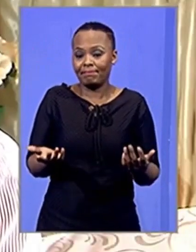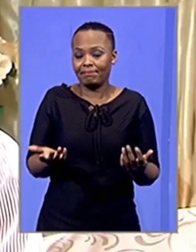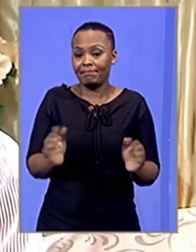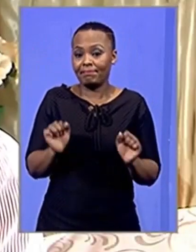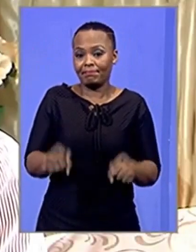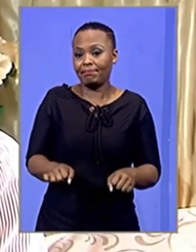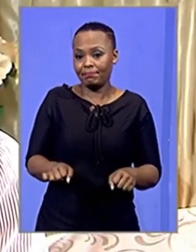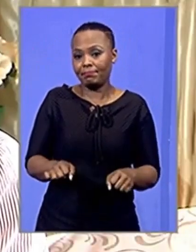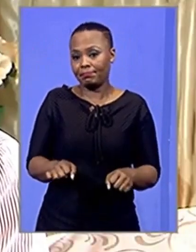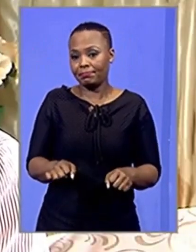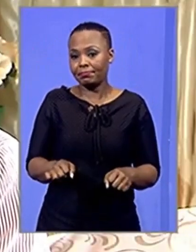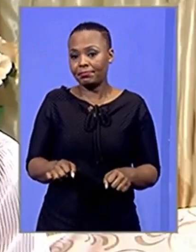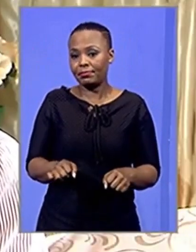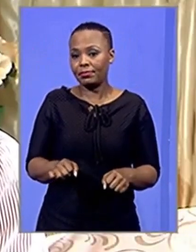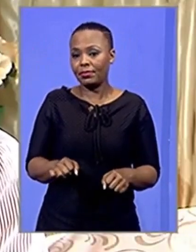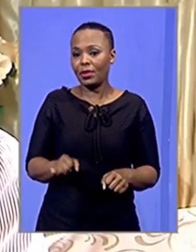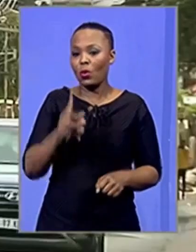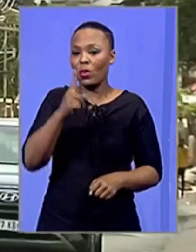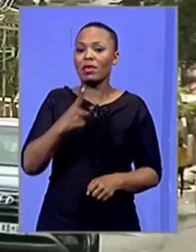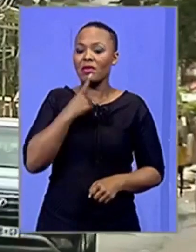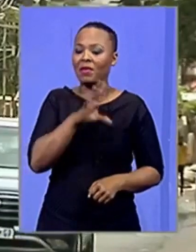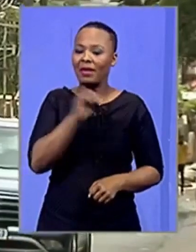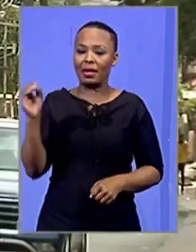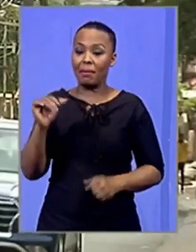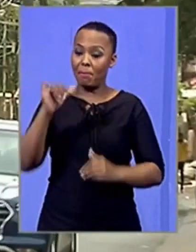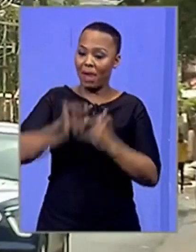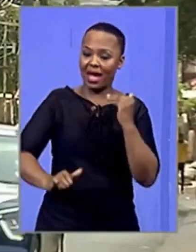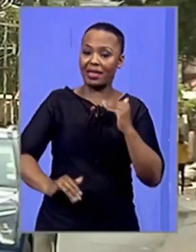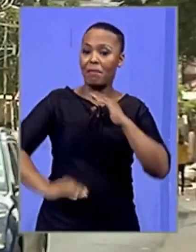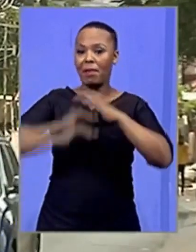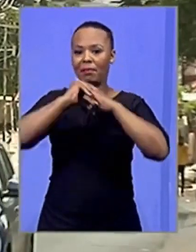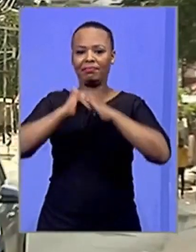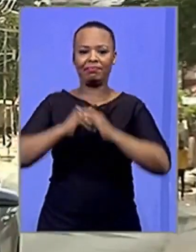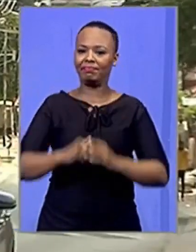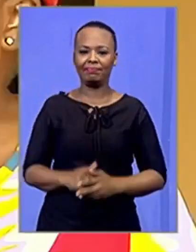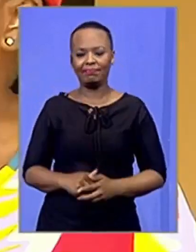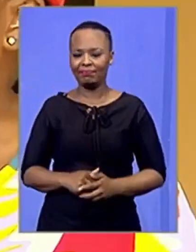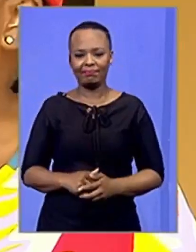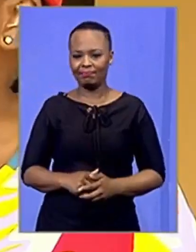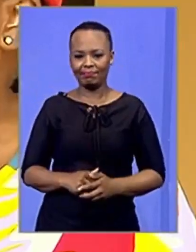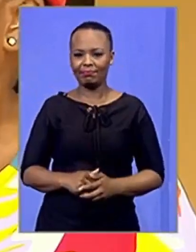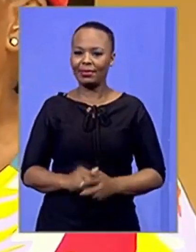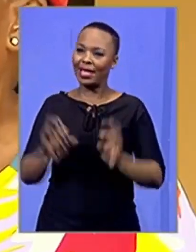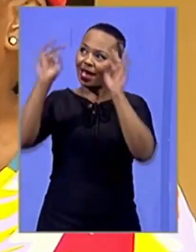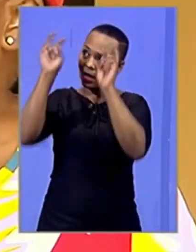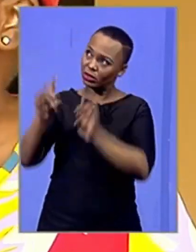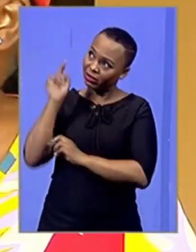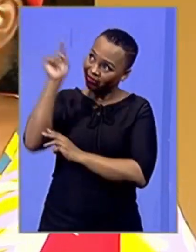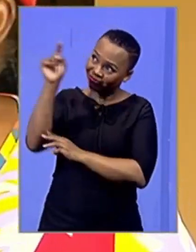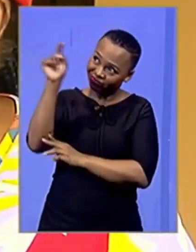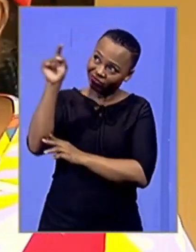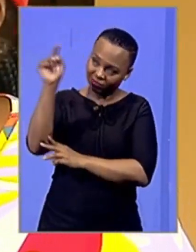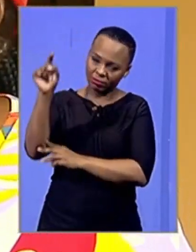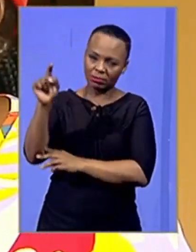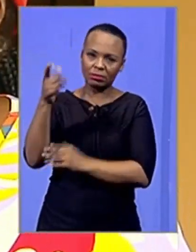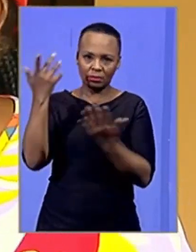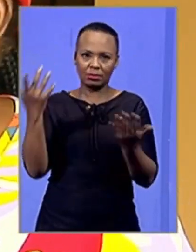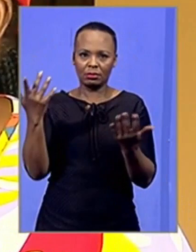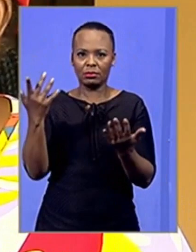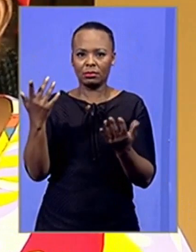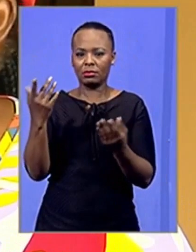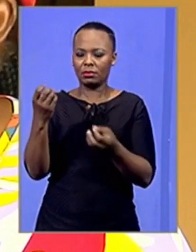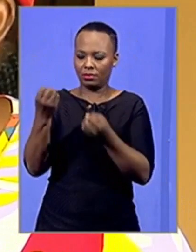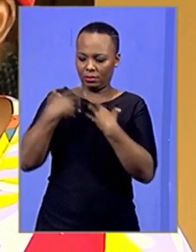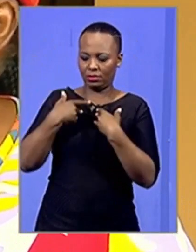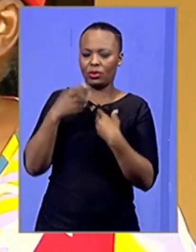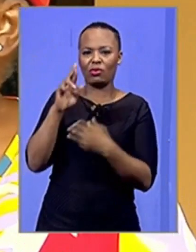koro mabone a 1500 a fetse kgwedi. Eskom tshwantse e be yena a re direlang di rates